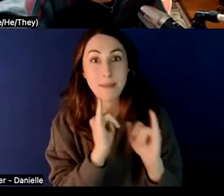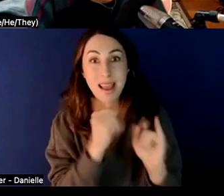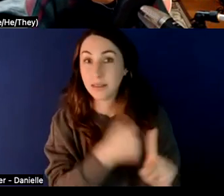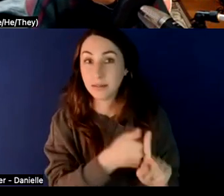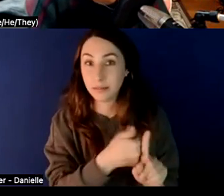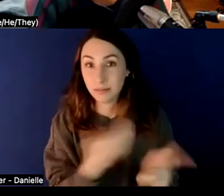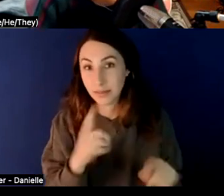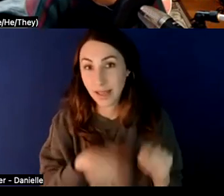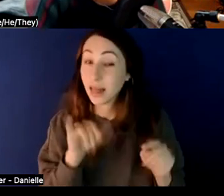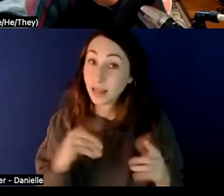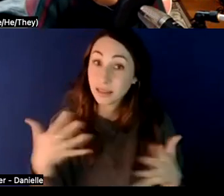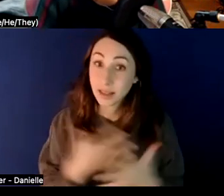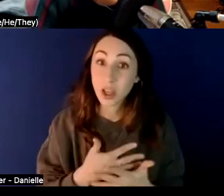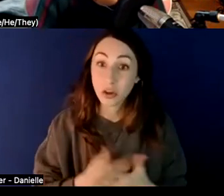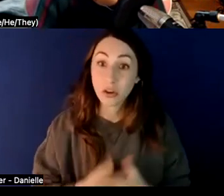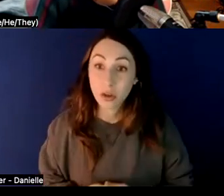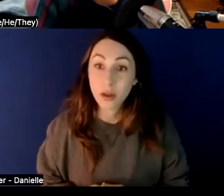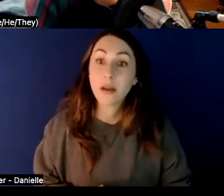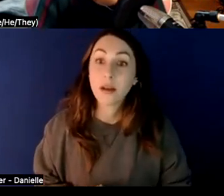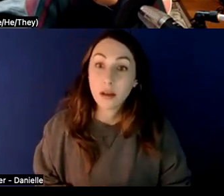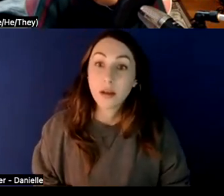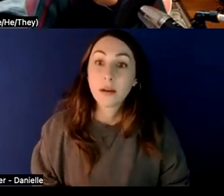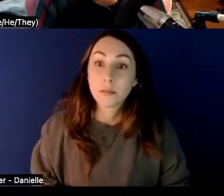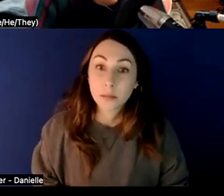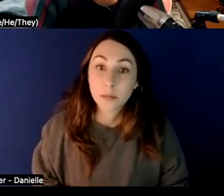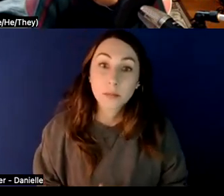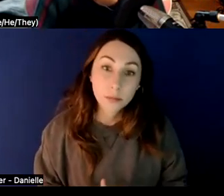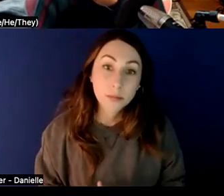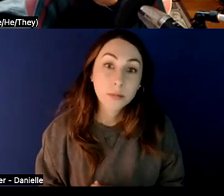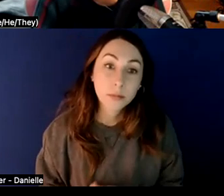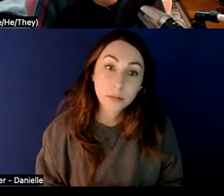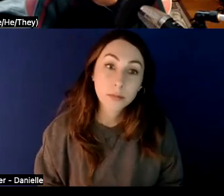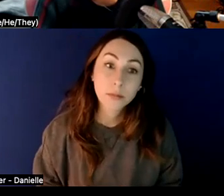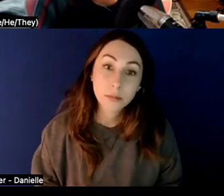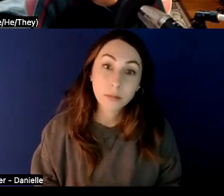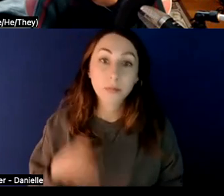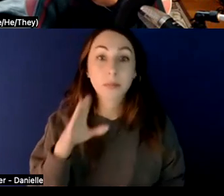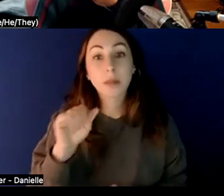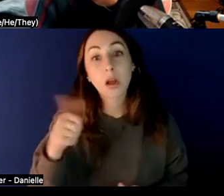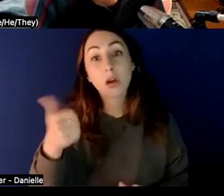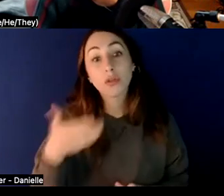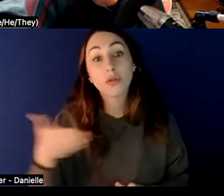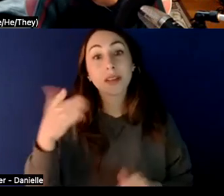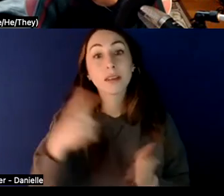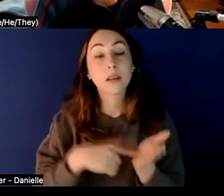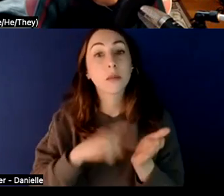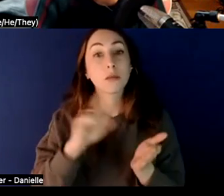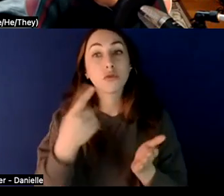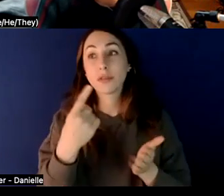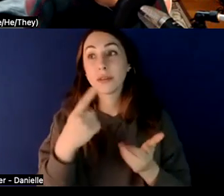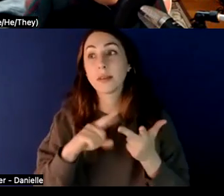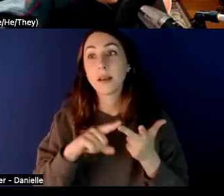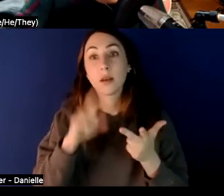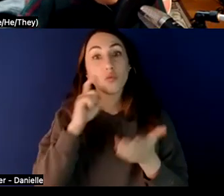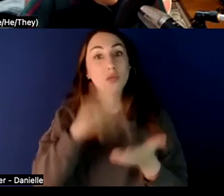you know? So there's that. And then the other thing is sometimes just having abuse recognized. So